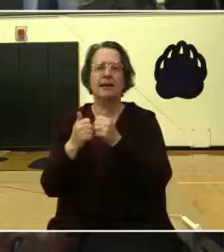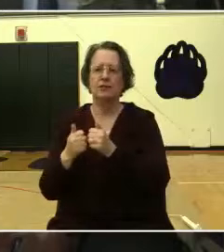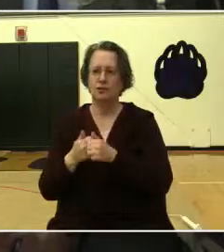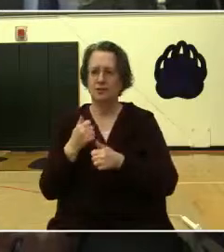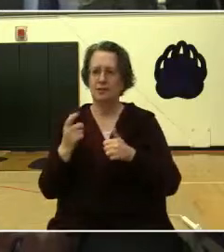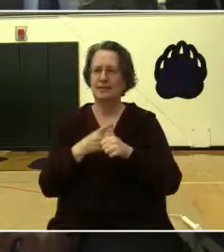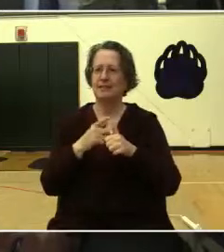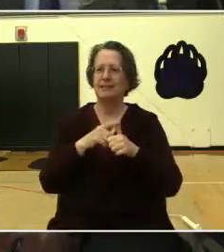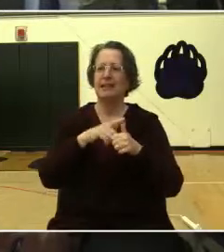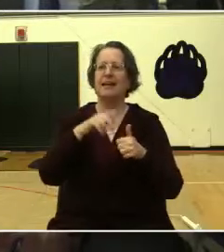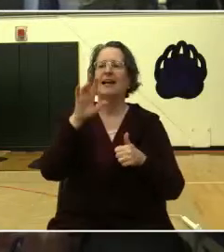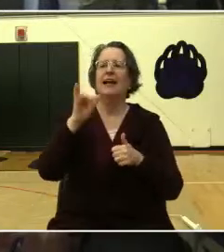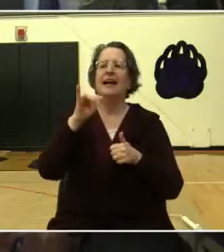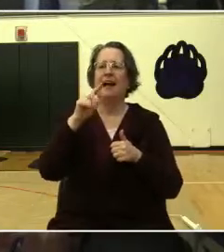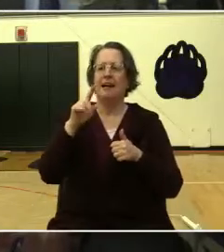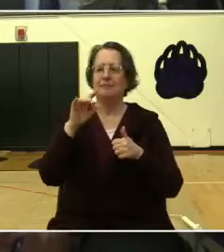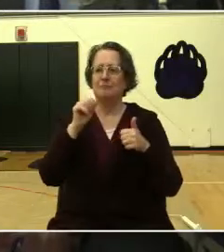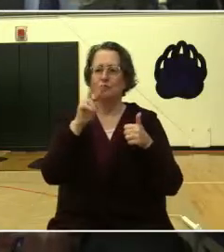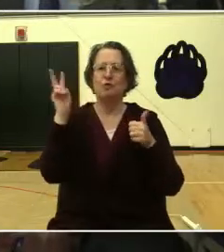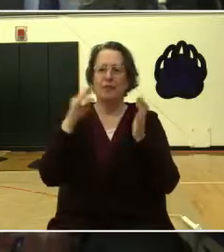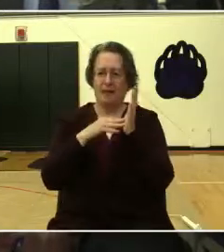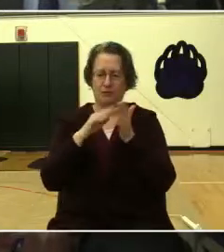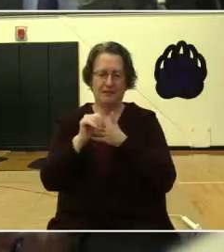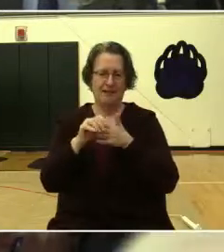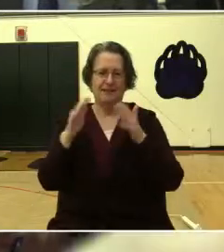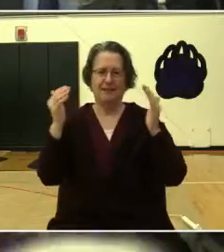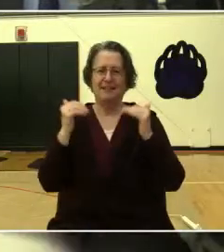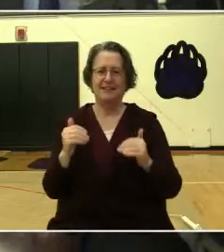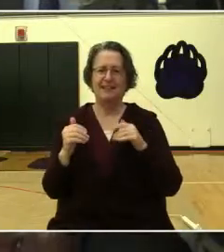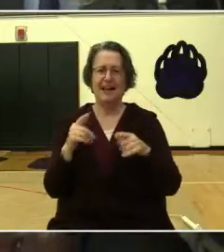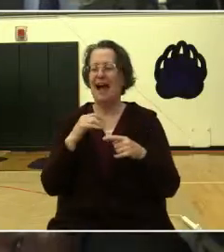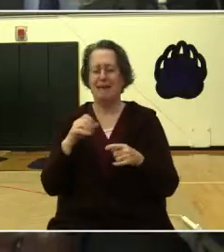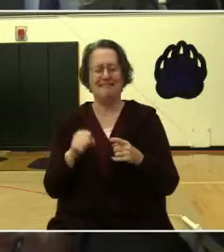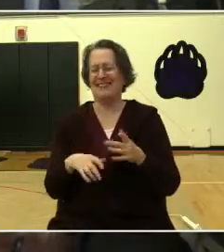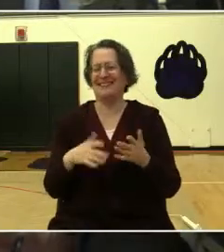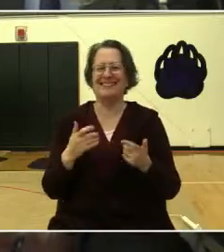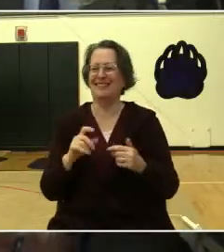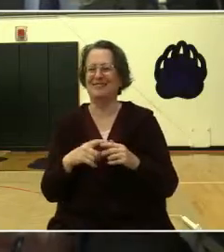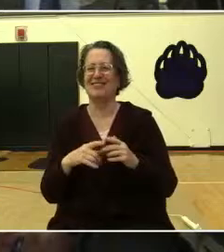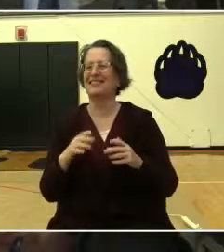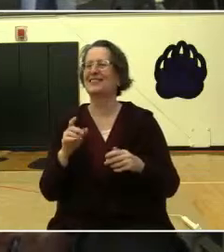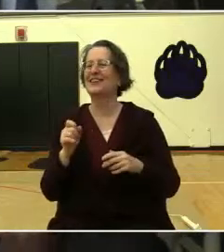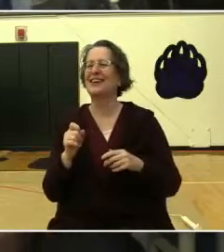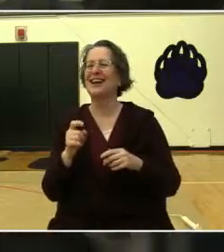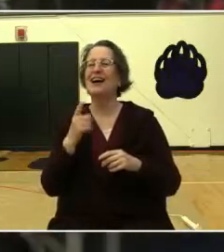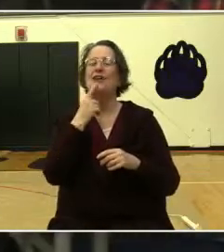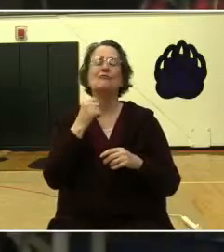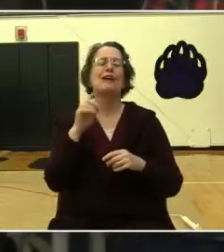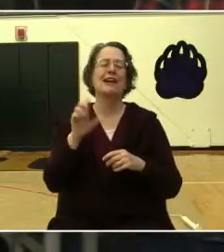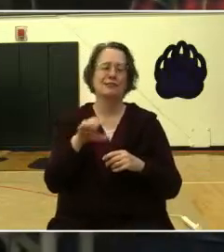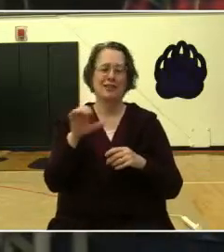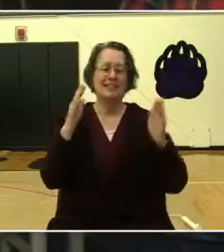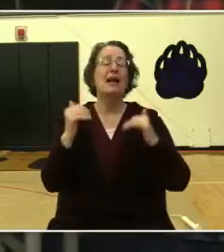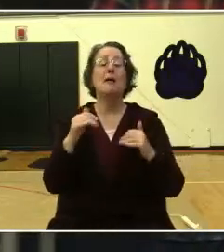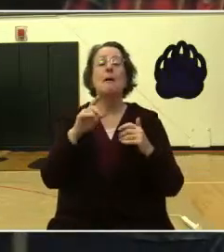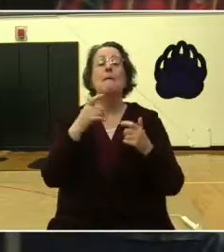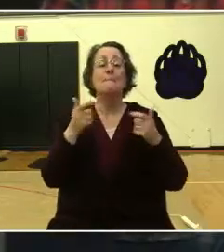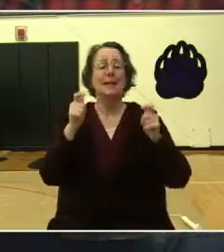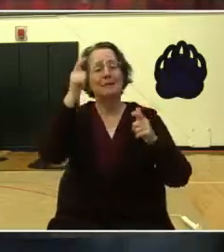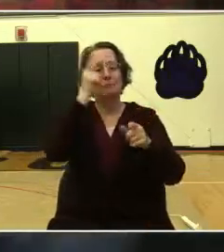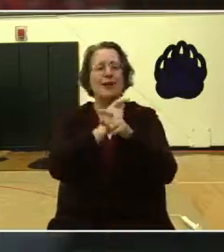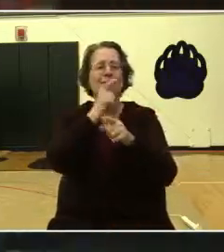$2,000 American Red Cross New Hampshire and Vermont region $33,750 Big Brother Big